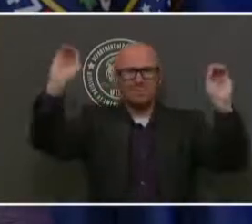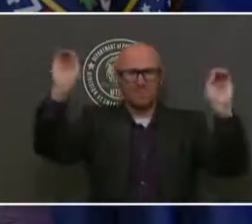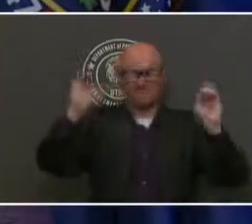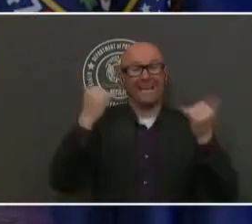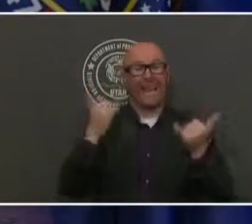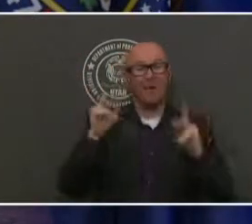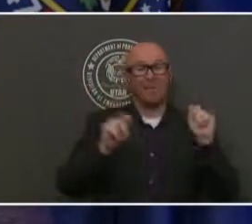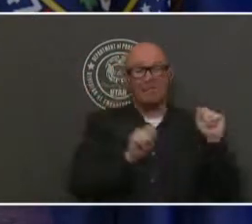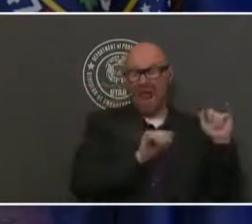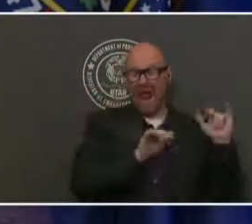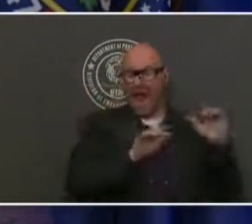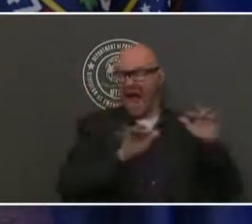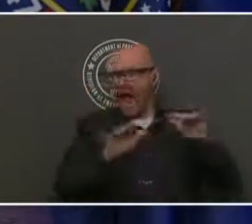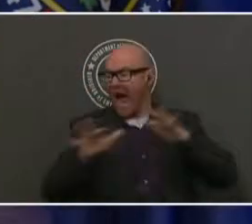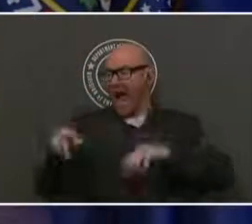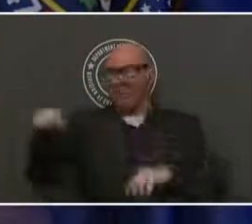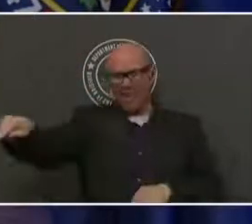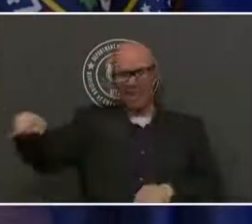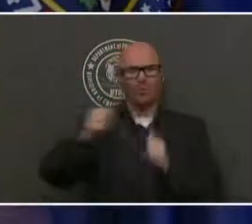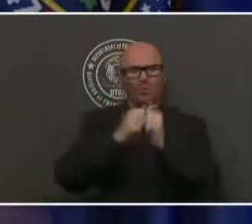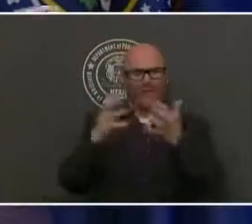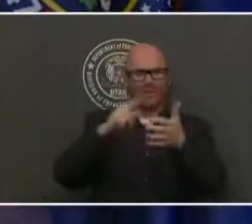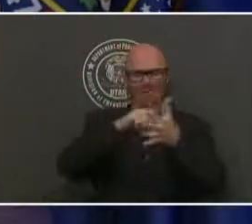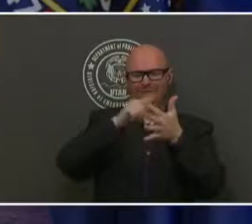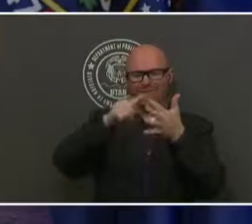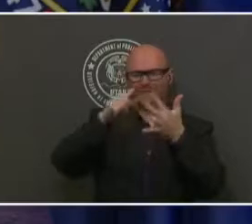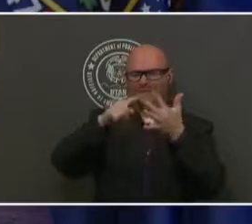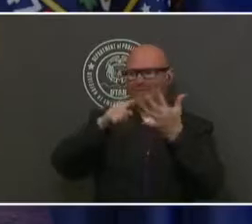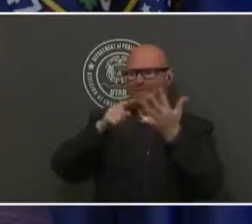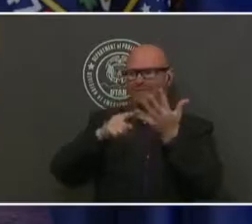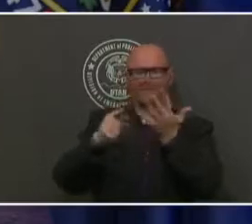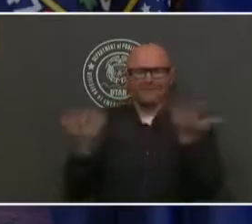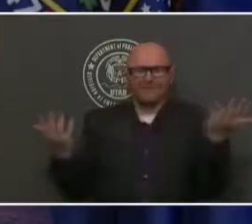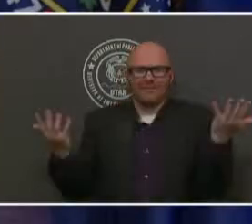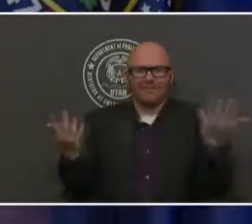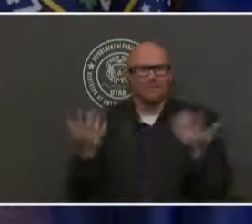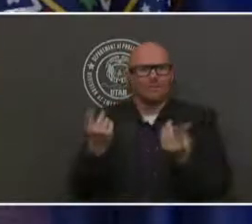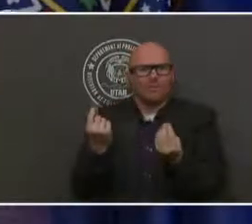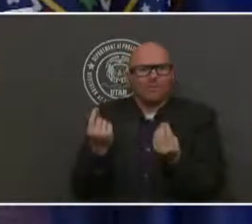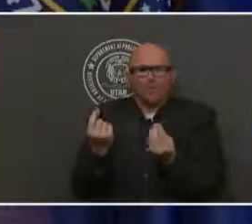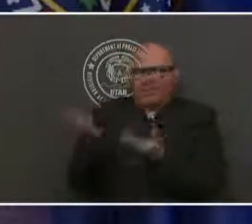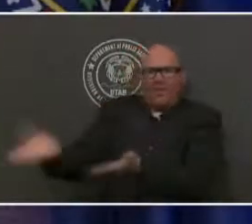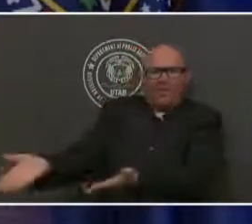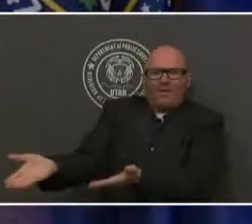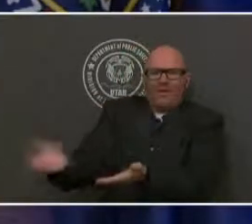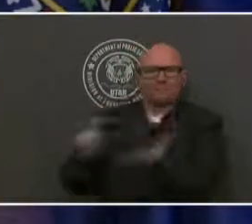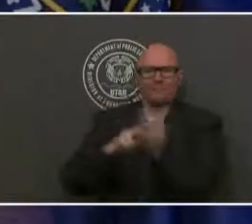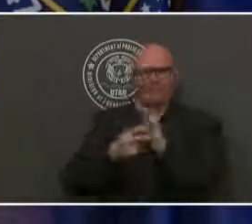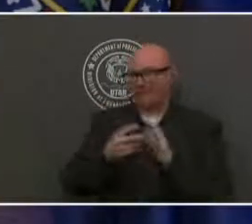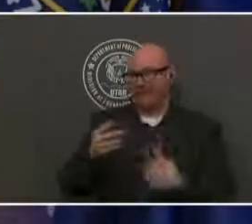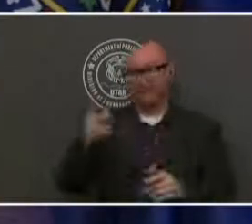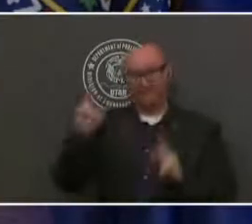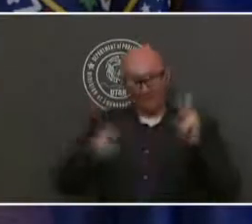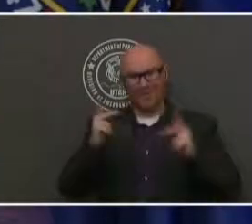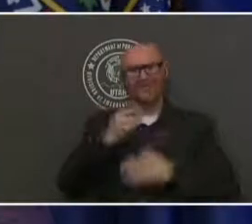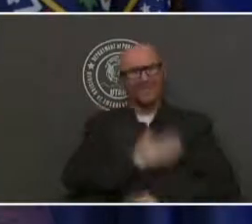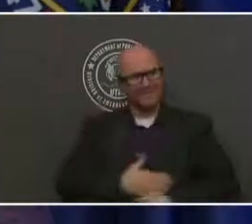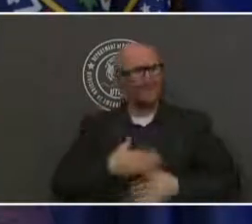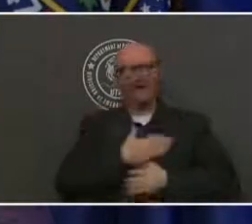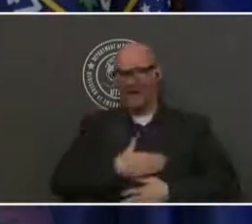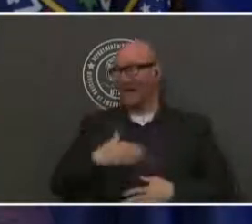just 5 years ago, and we don't have any way to deal with those people, and they're loving these antiquities to